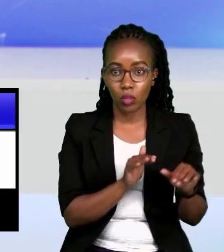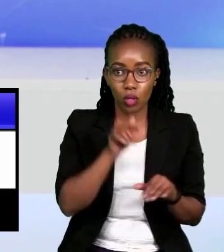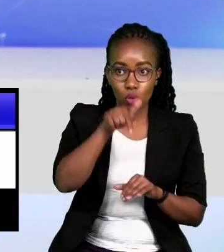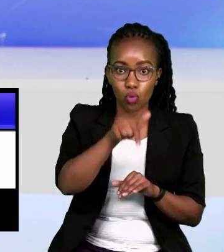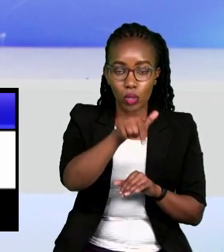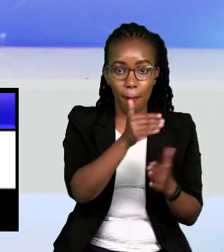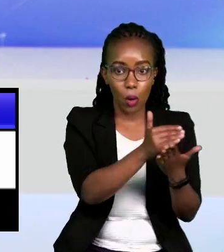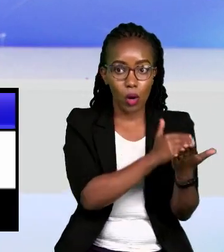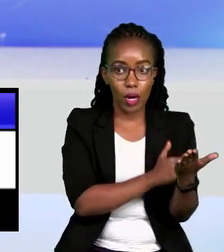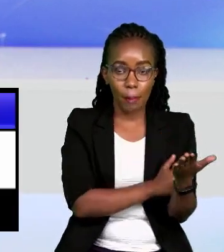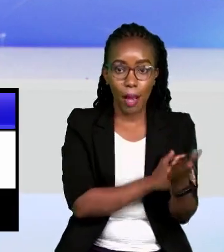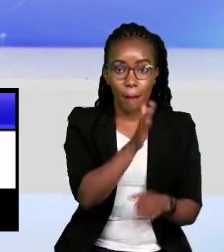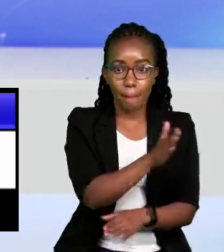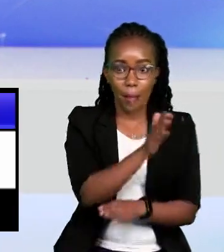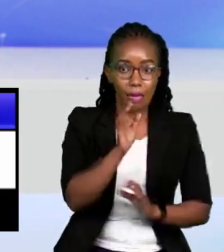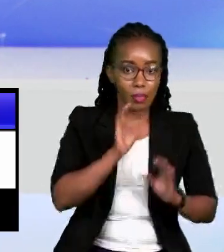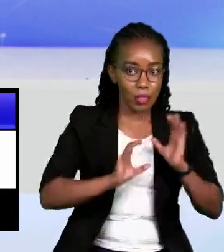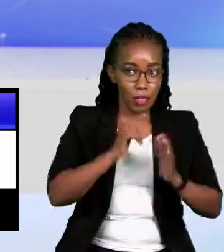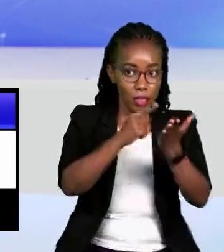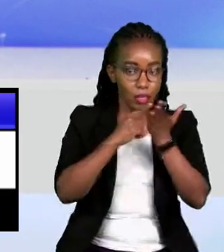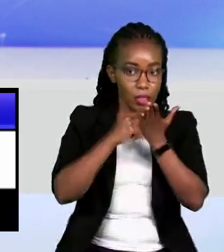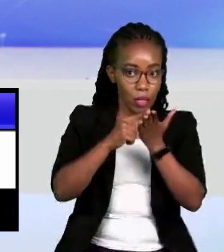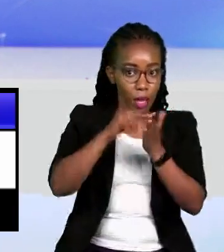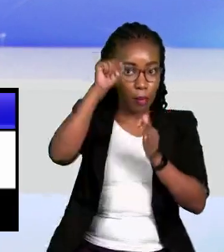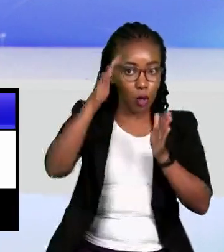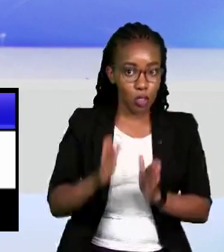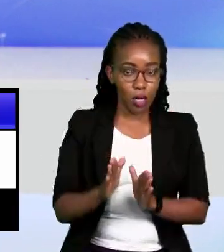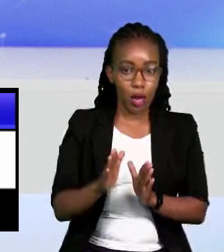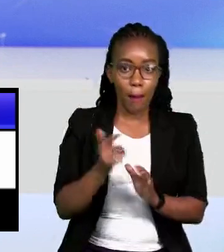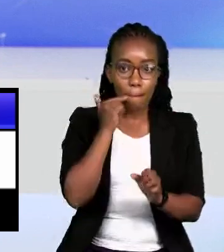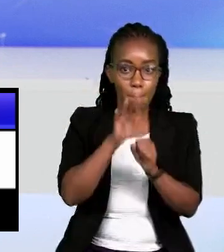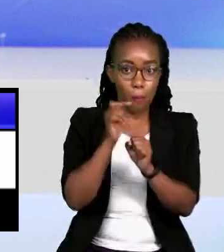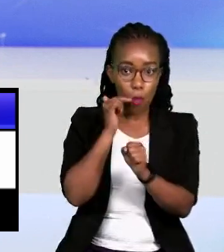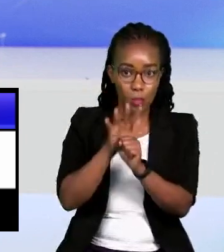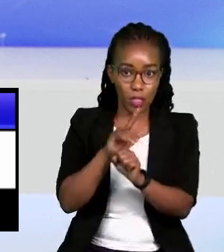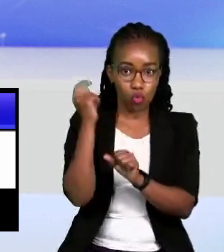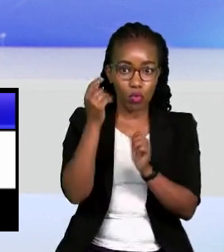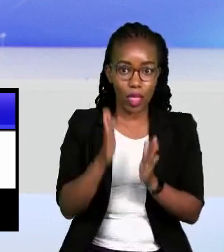Today's episode of Bunge la Mwananchi, we discuss politicians' promises to Kenyans. Take a look.